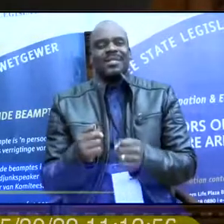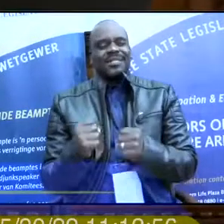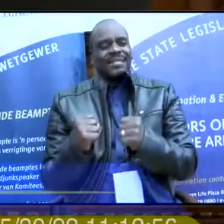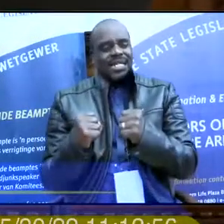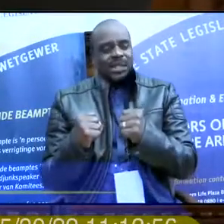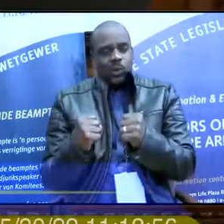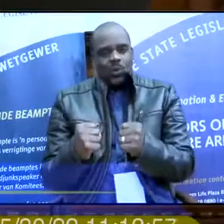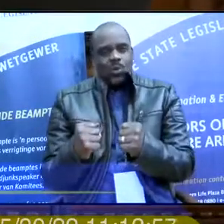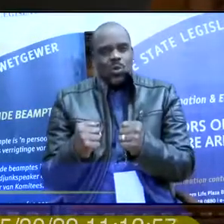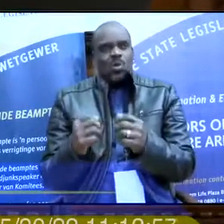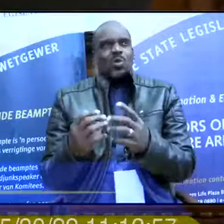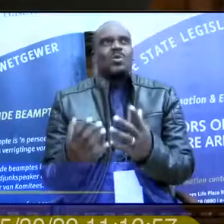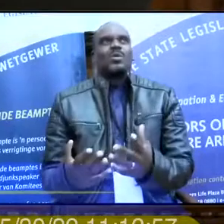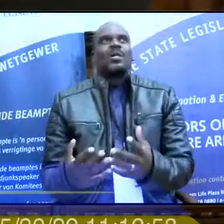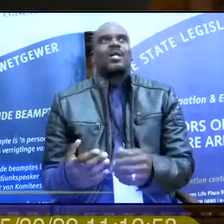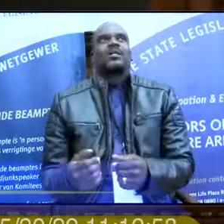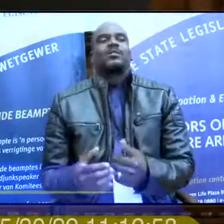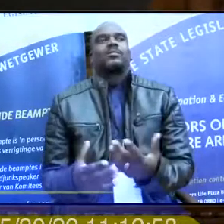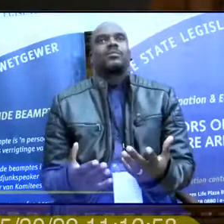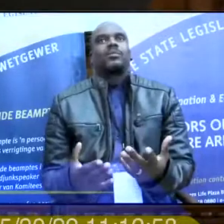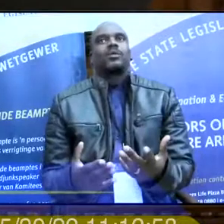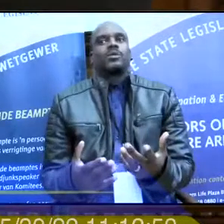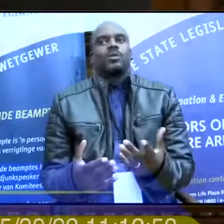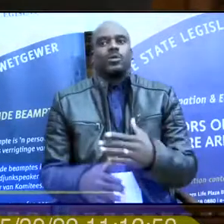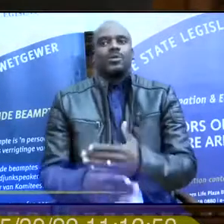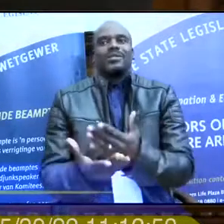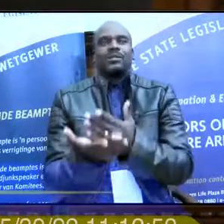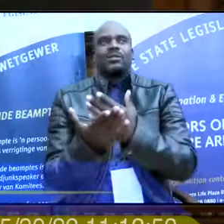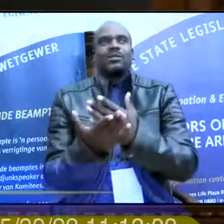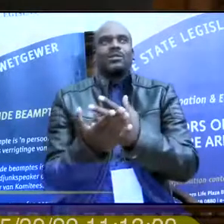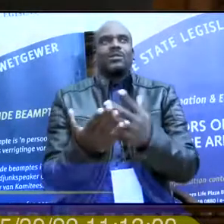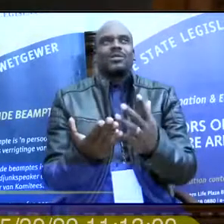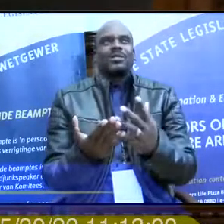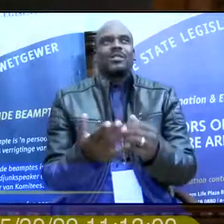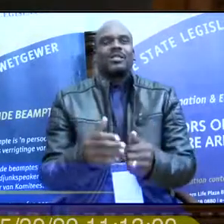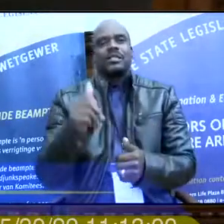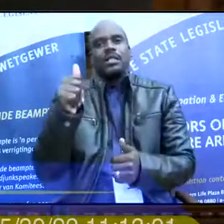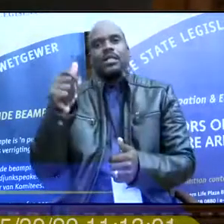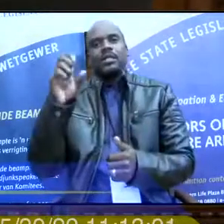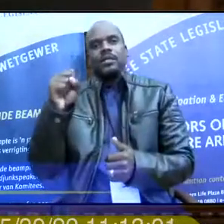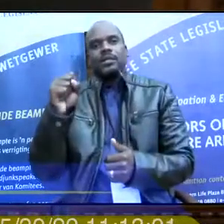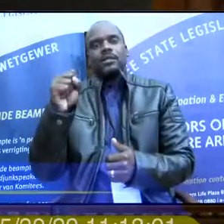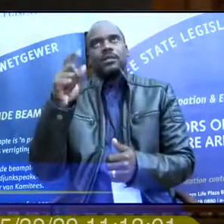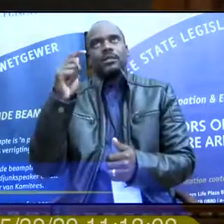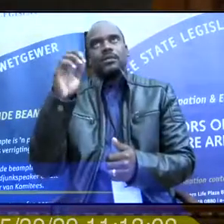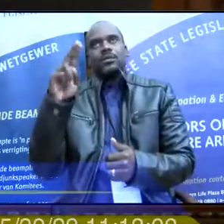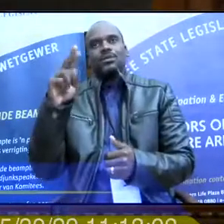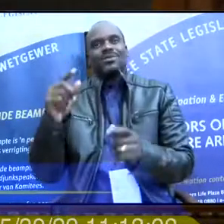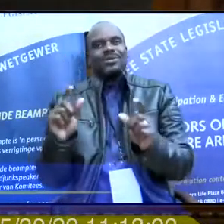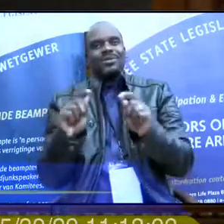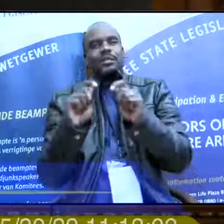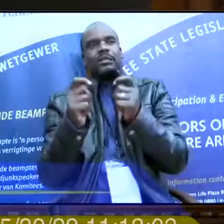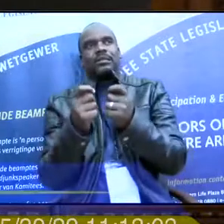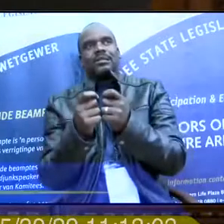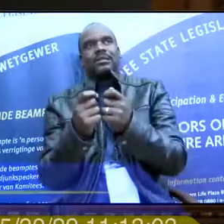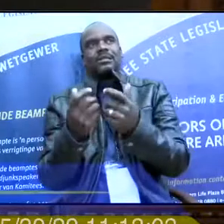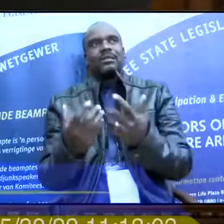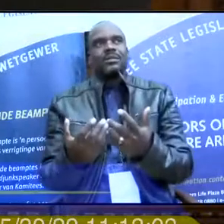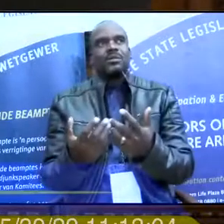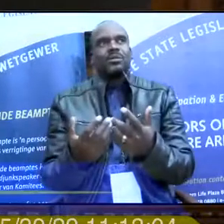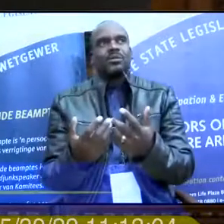interest by 25 basis points and this contradictory policy stance caused a marginal